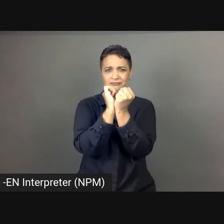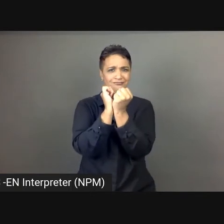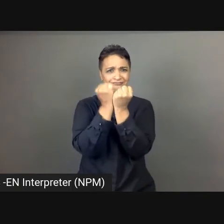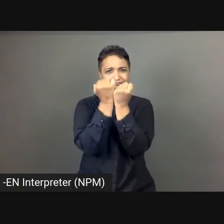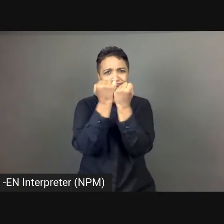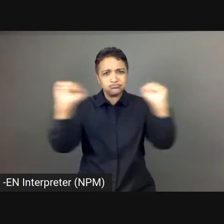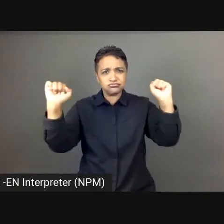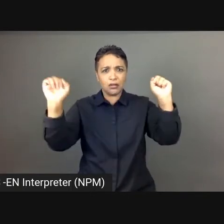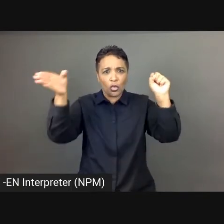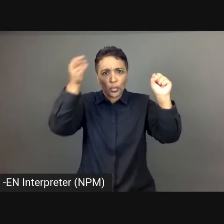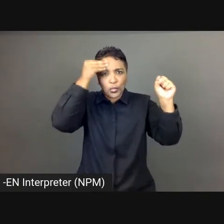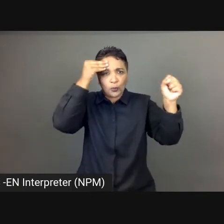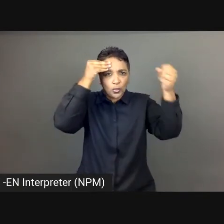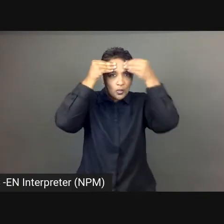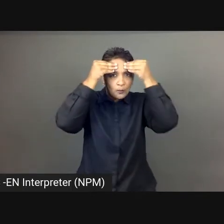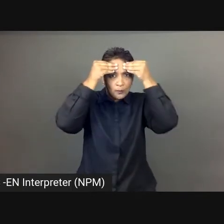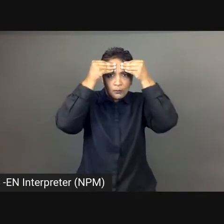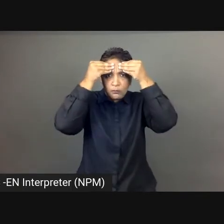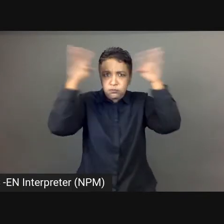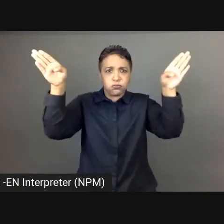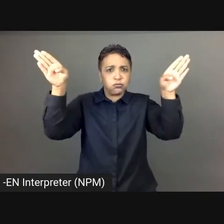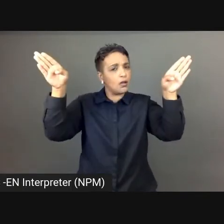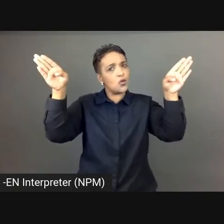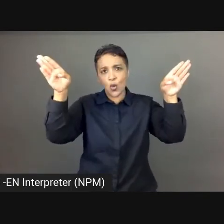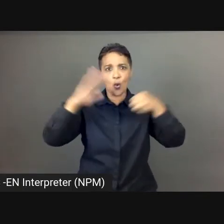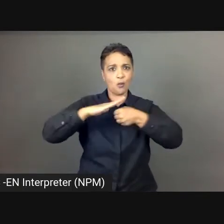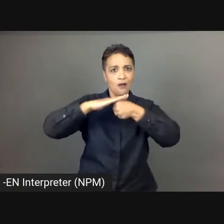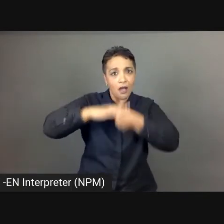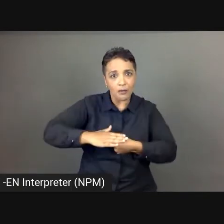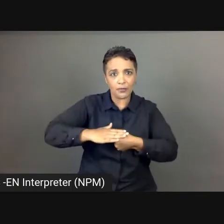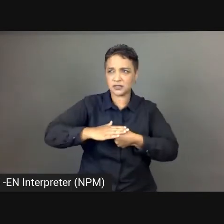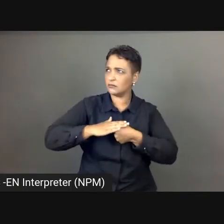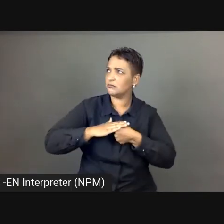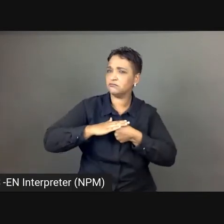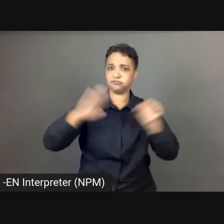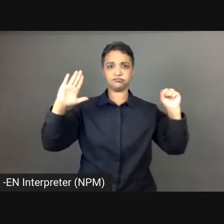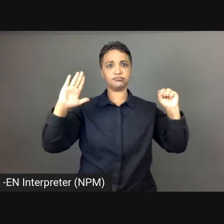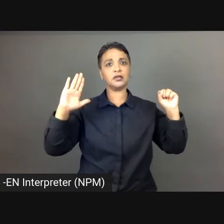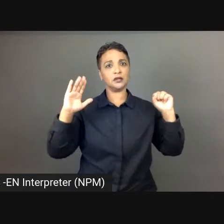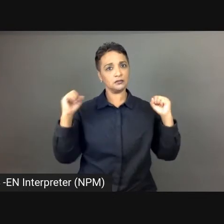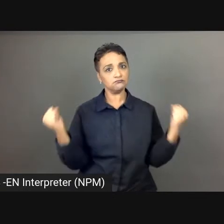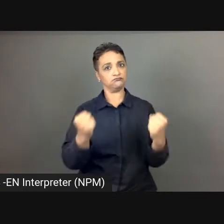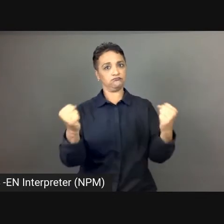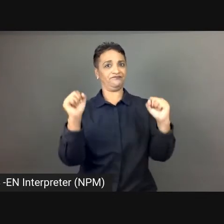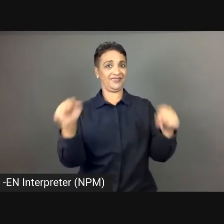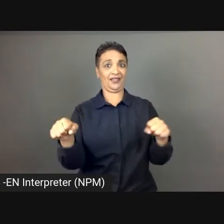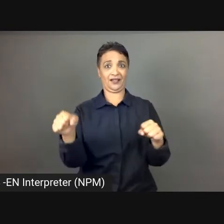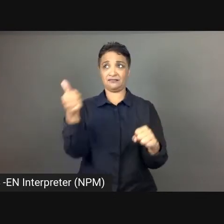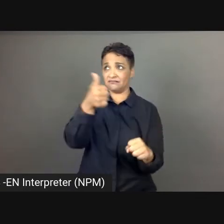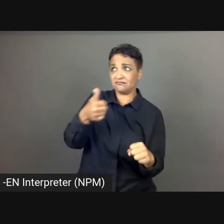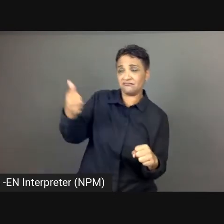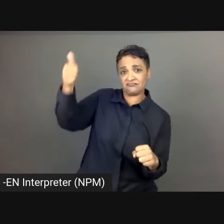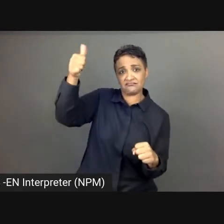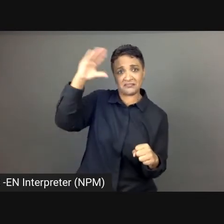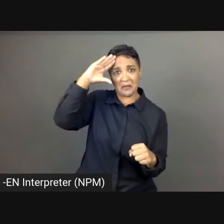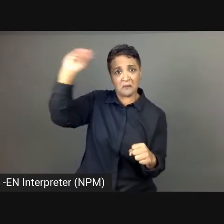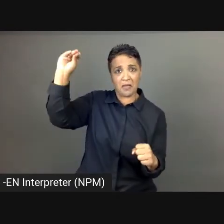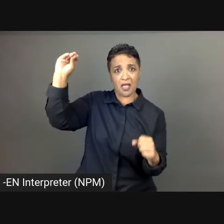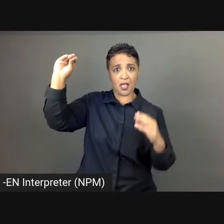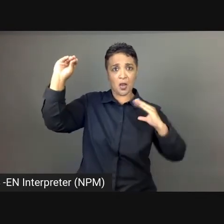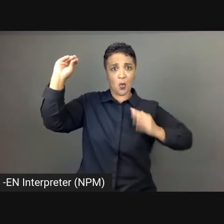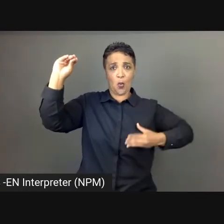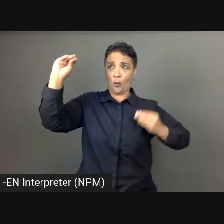slavery, racism, ableism, as Frederick mentioned, patriarchy, oppression of indigenous